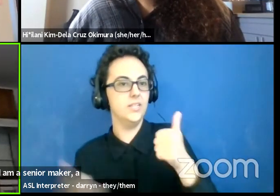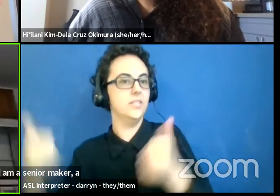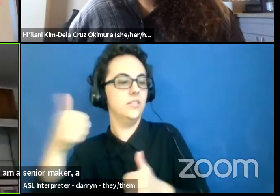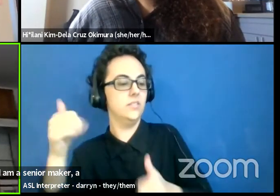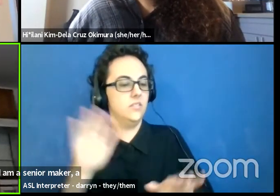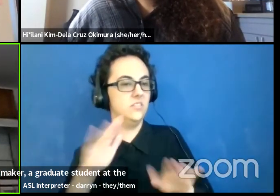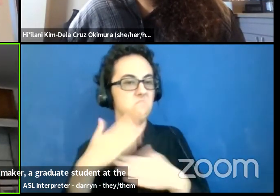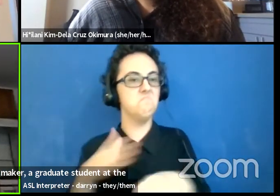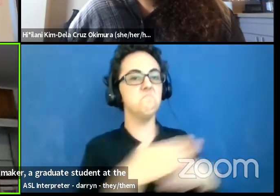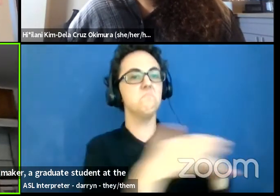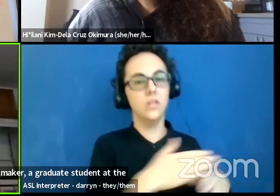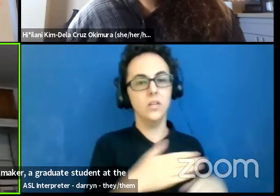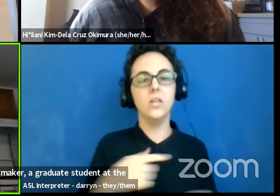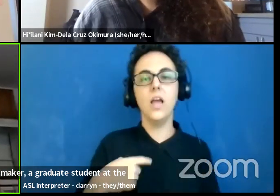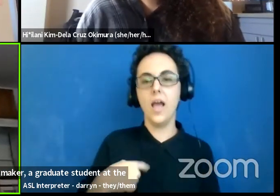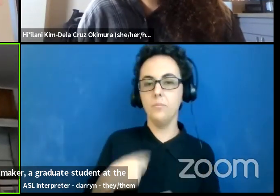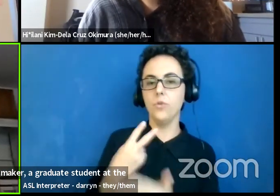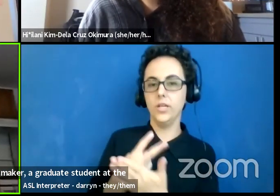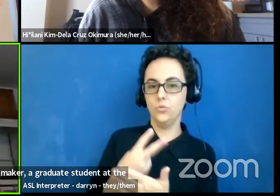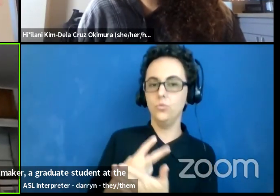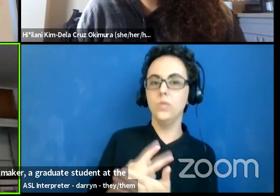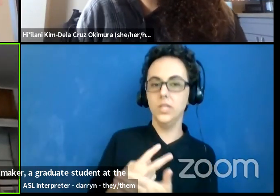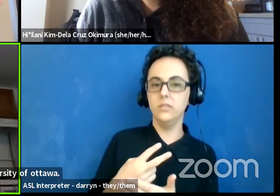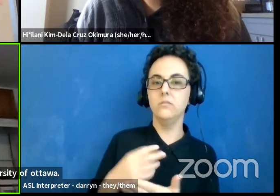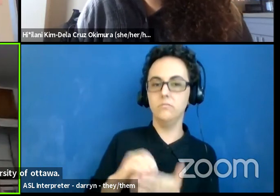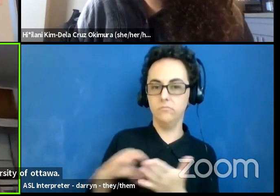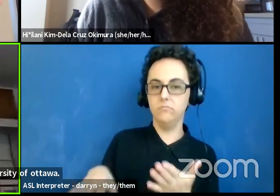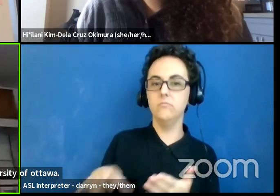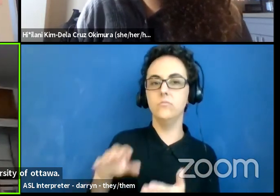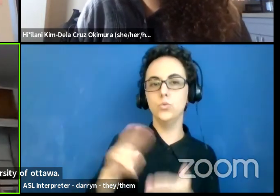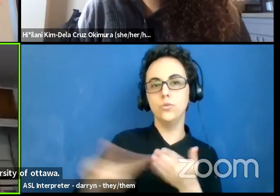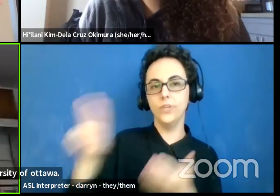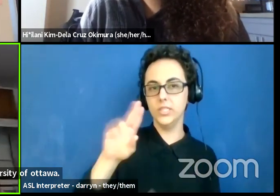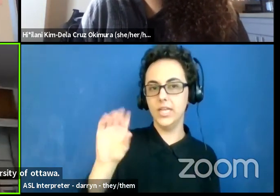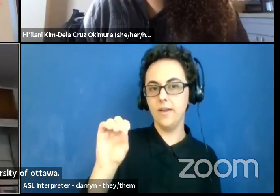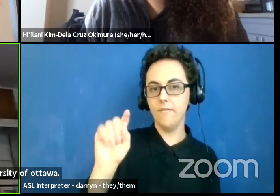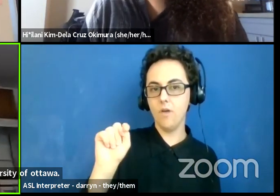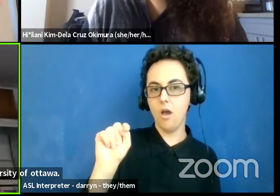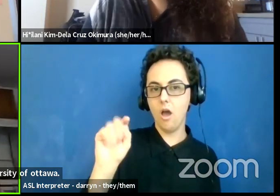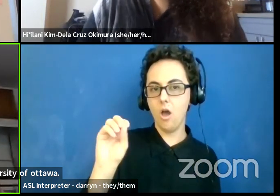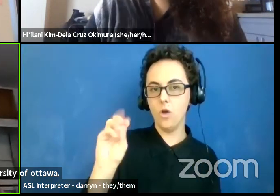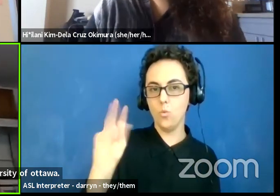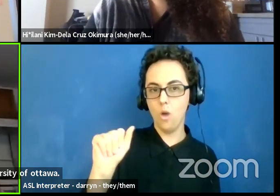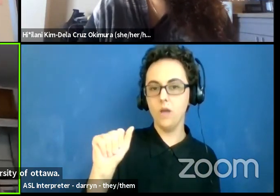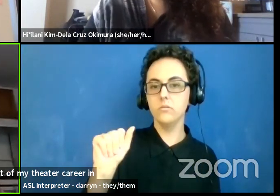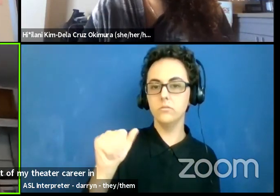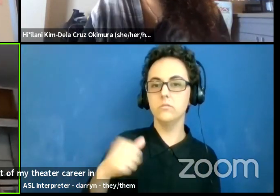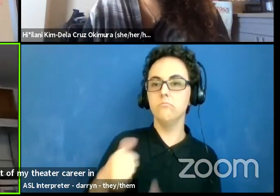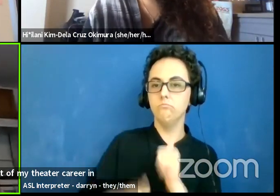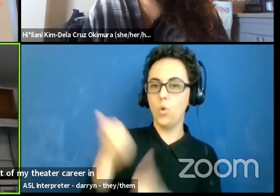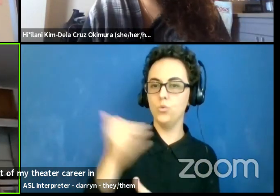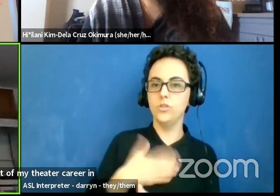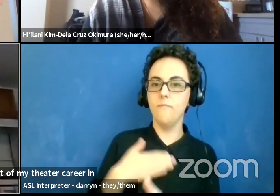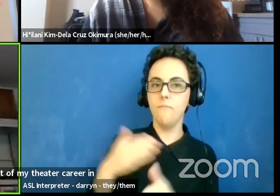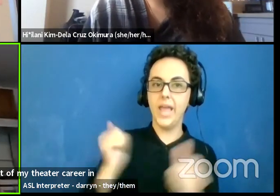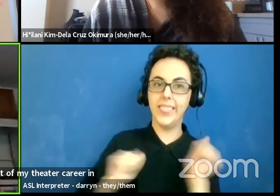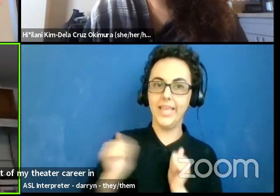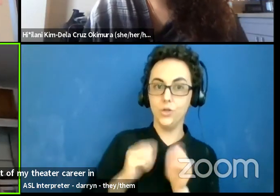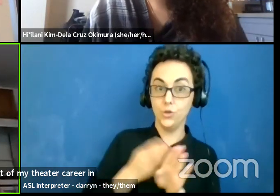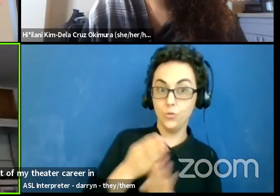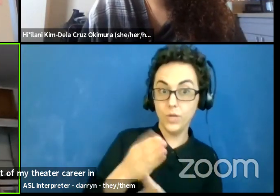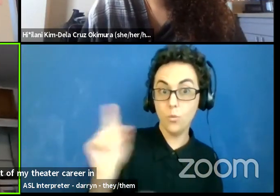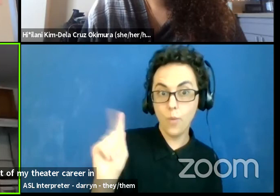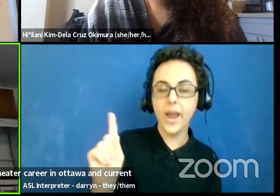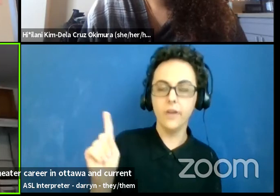the University of Ottawa. I've spent most of my theater career in Ottawa, and